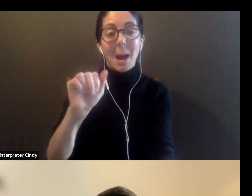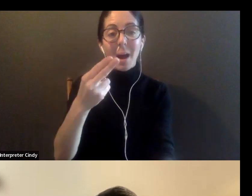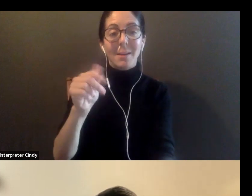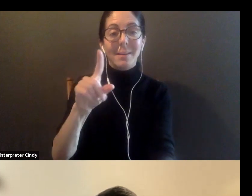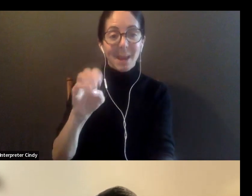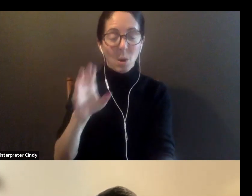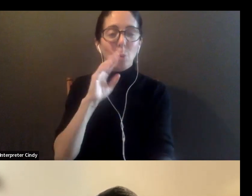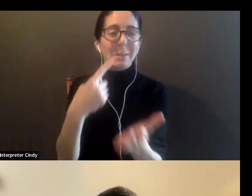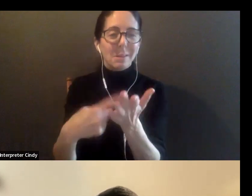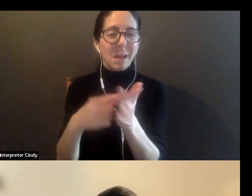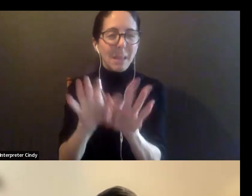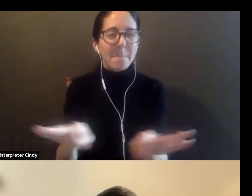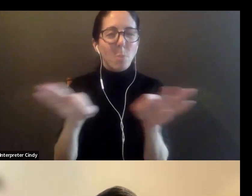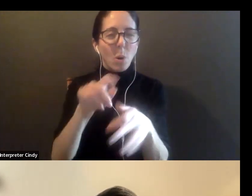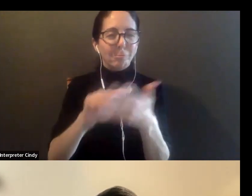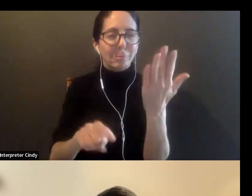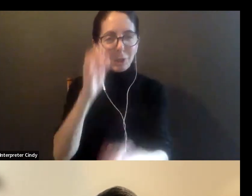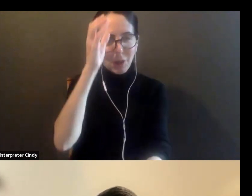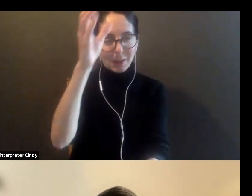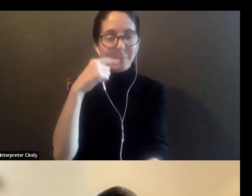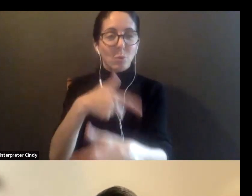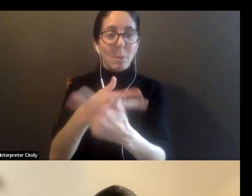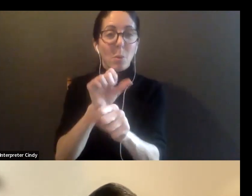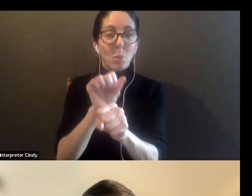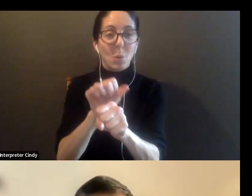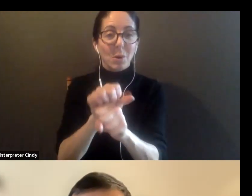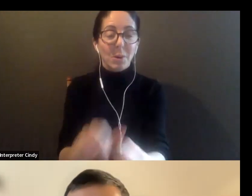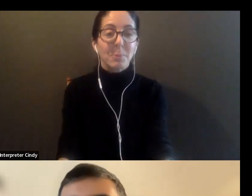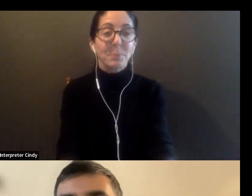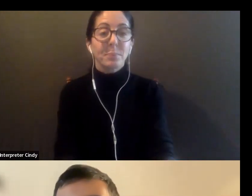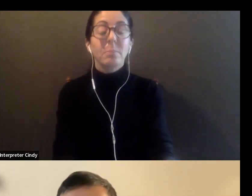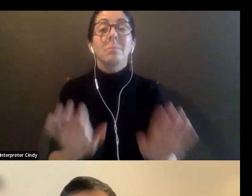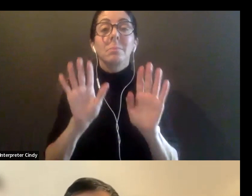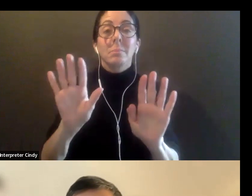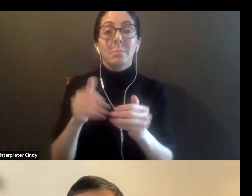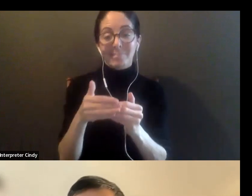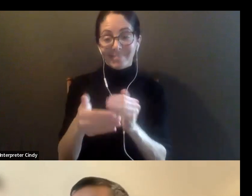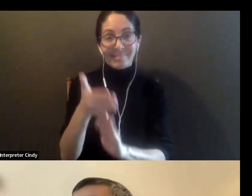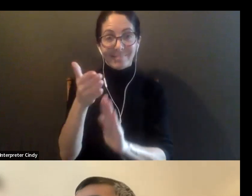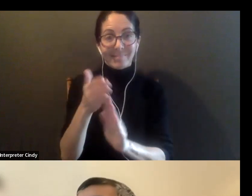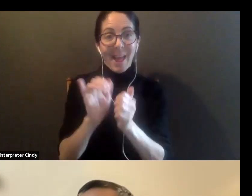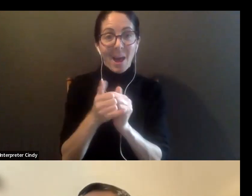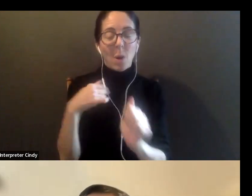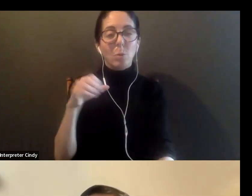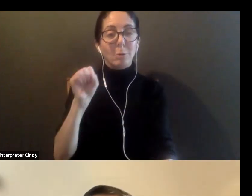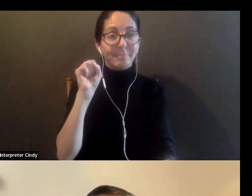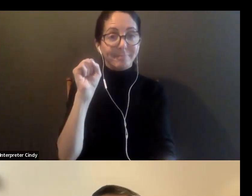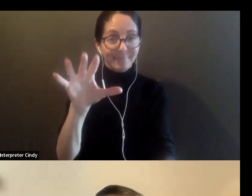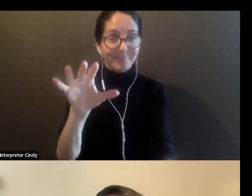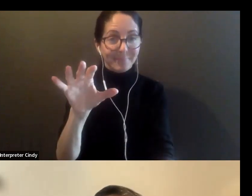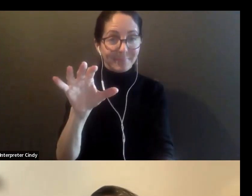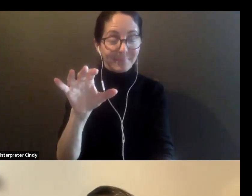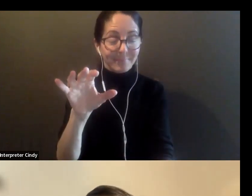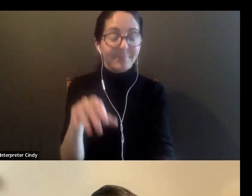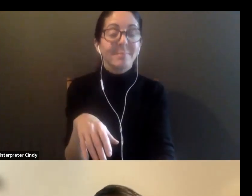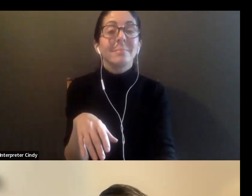in the context of remote work. So the way this is going to work is I will be reading out a prompt and I will invite